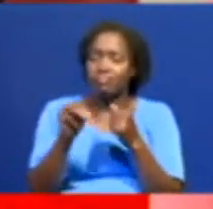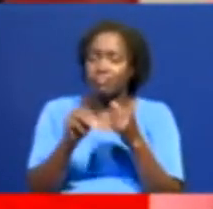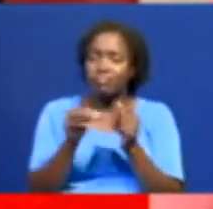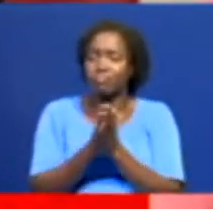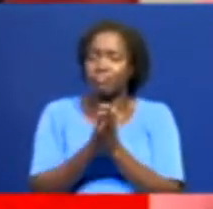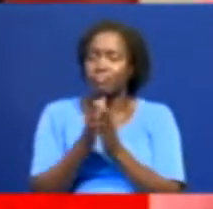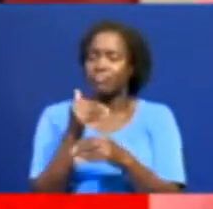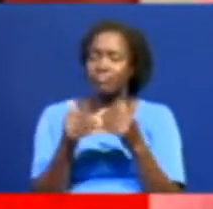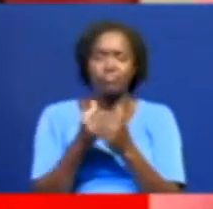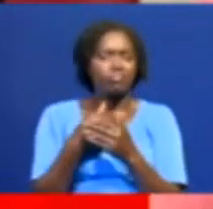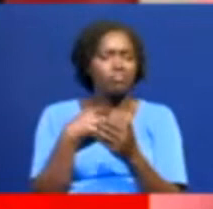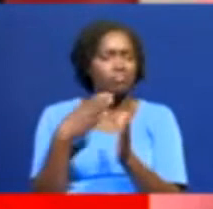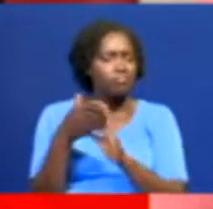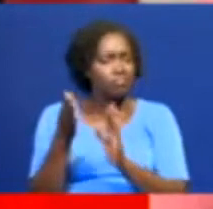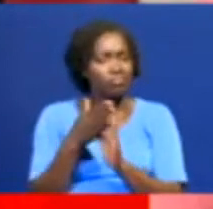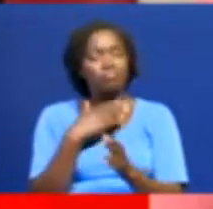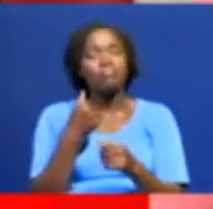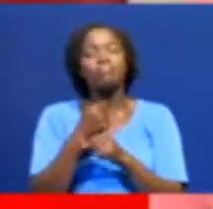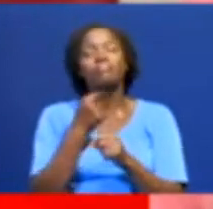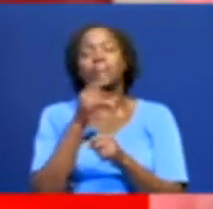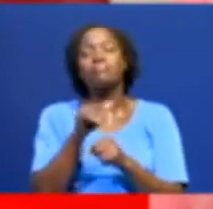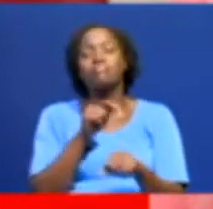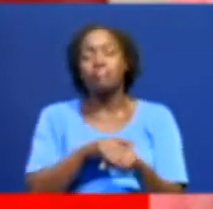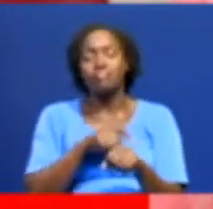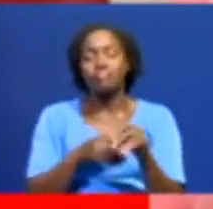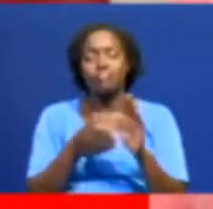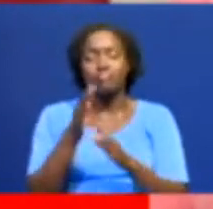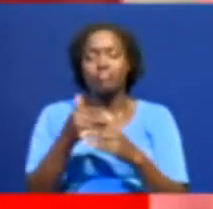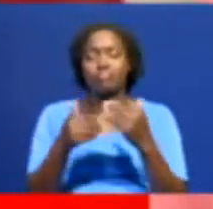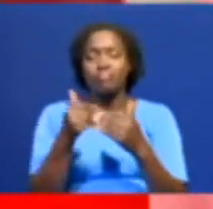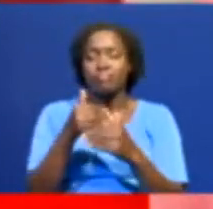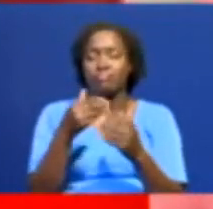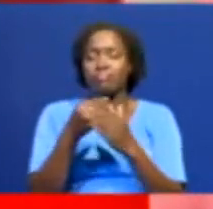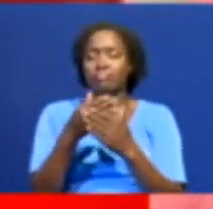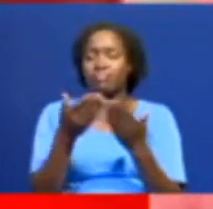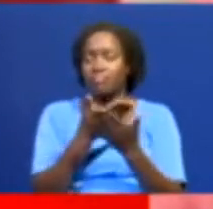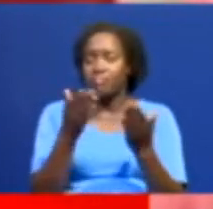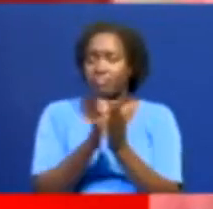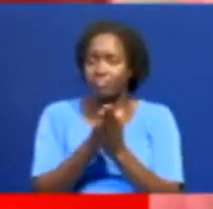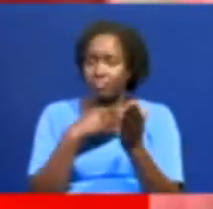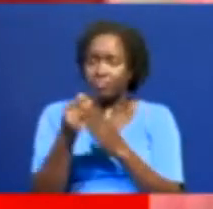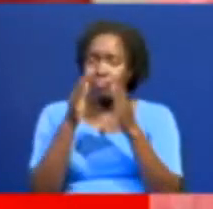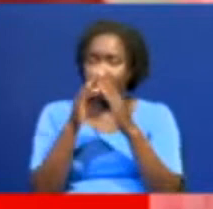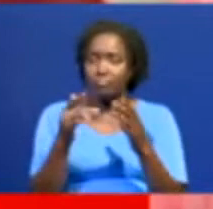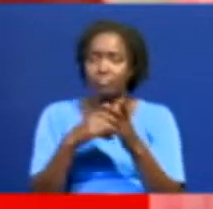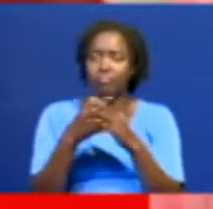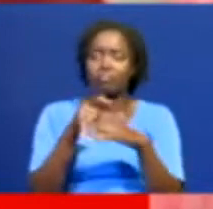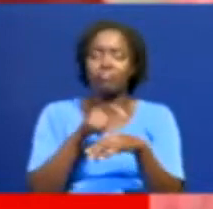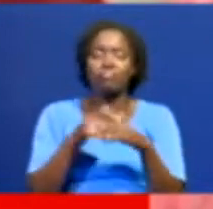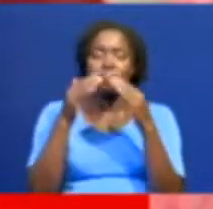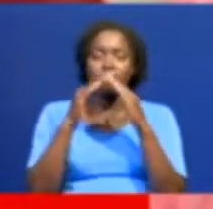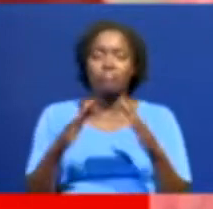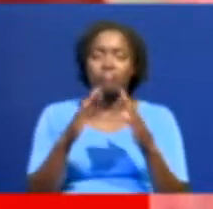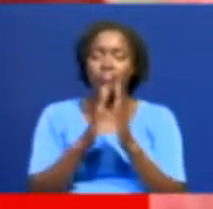very fast. Yes. They want to make sure that when they build, there is money that is available to buy those houses. Then when the houses